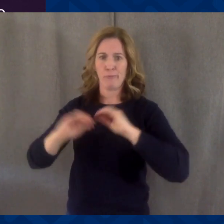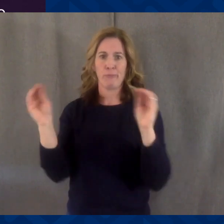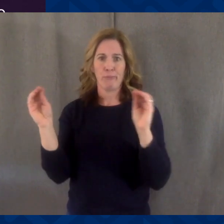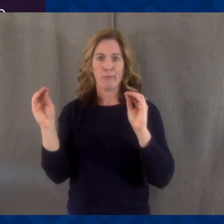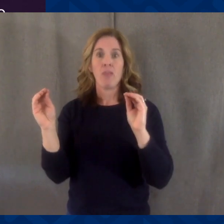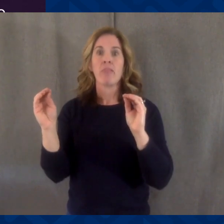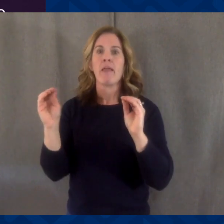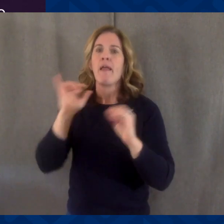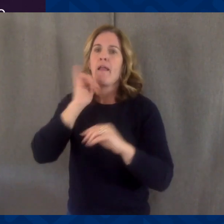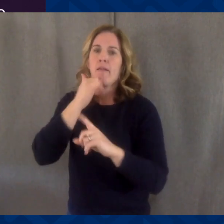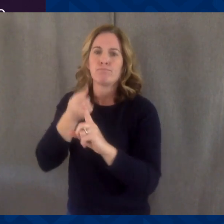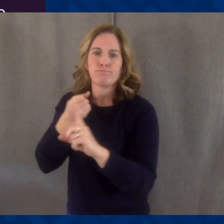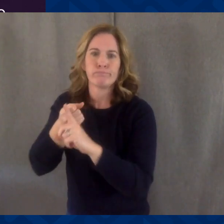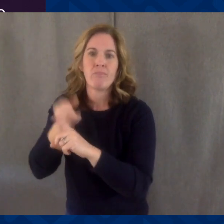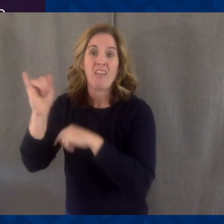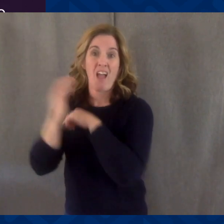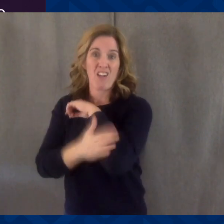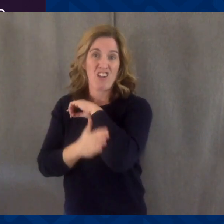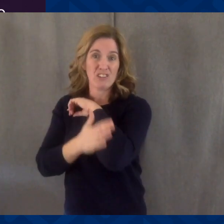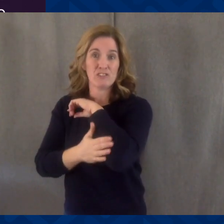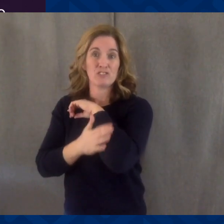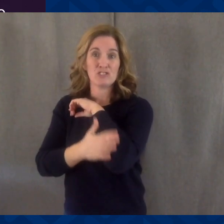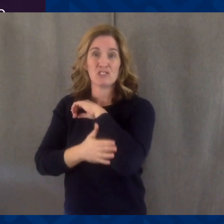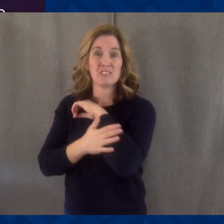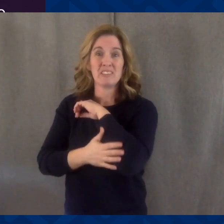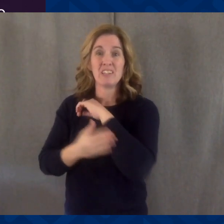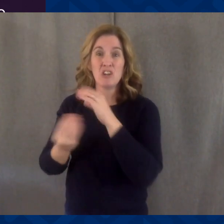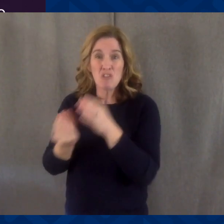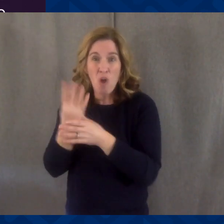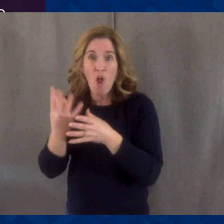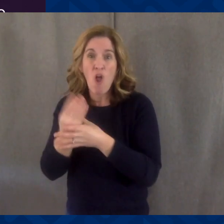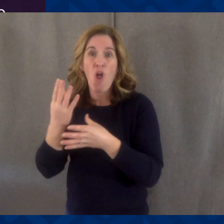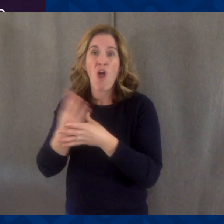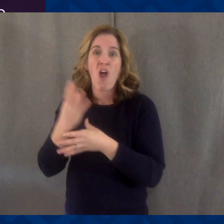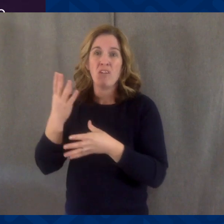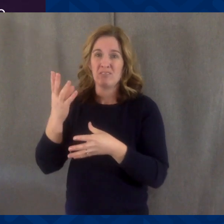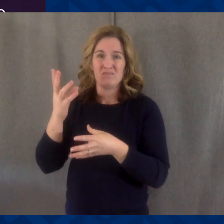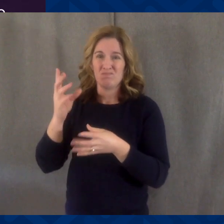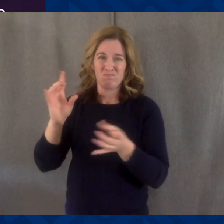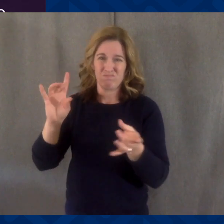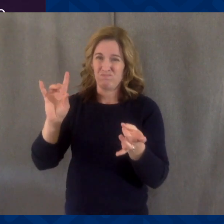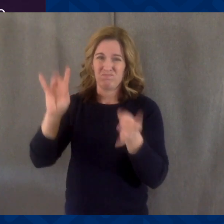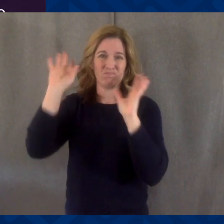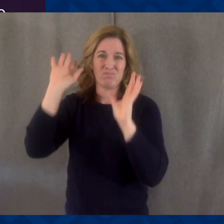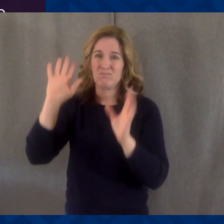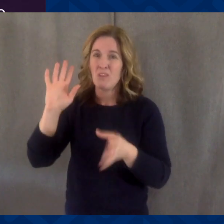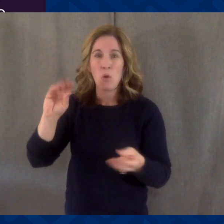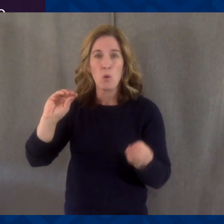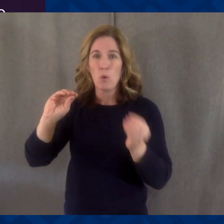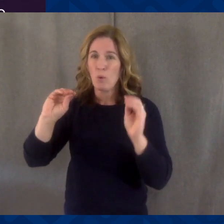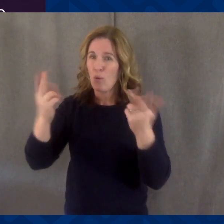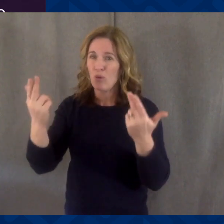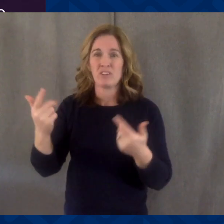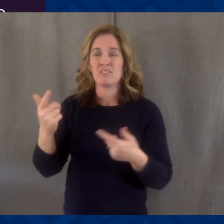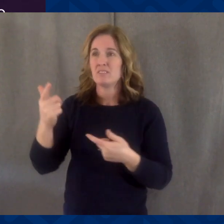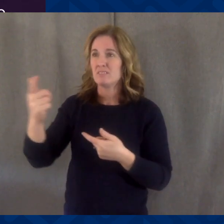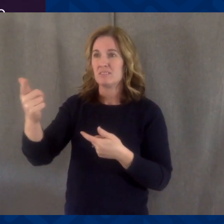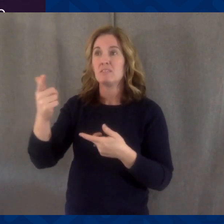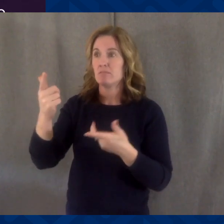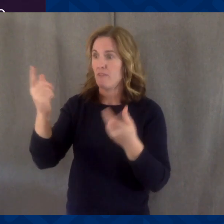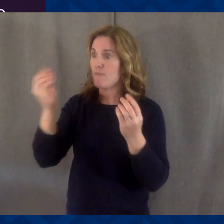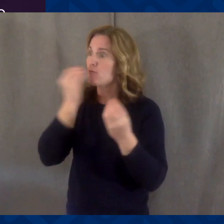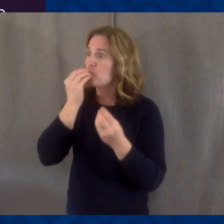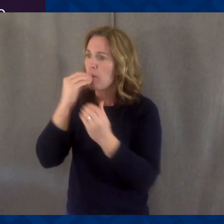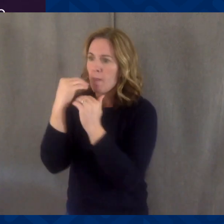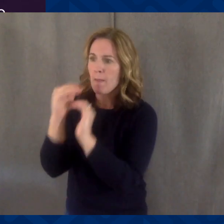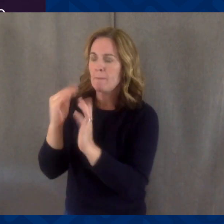in need." How many of you have ever heard the phrase, "When it rains, it pours"? That's sort of what's happening to this son. Verse 15, "So he went and